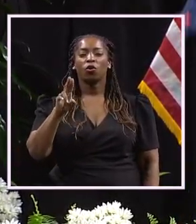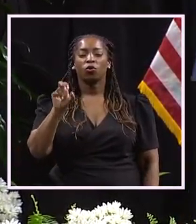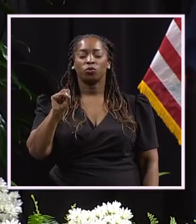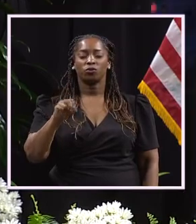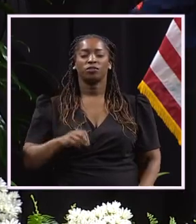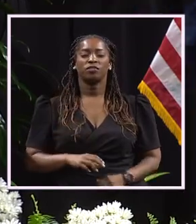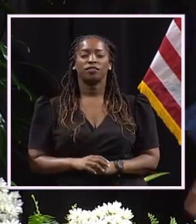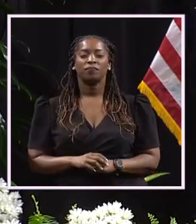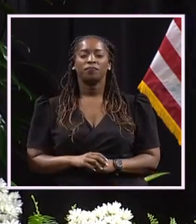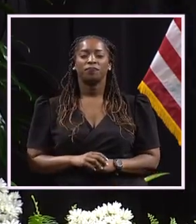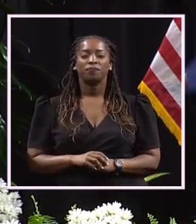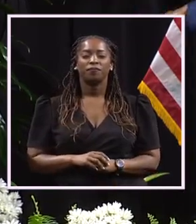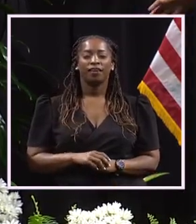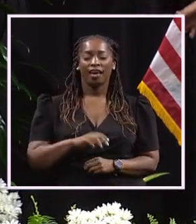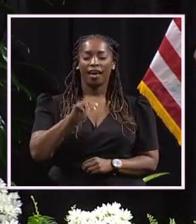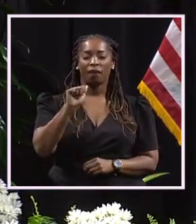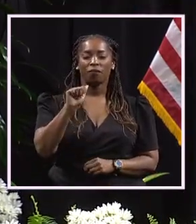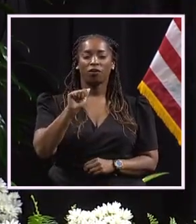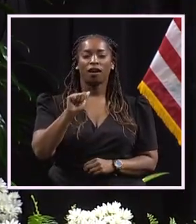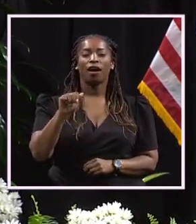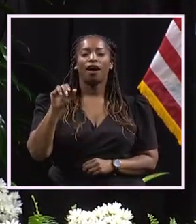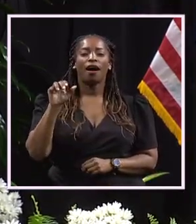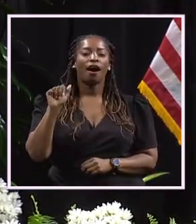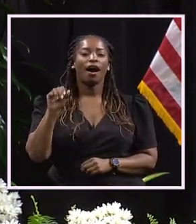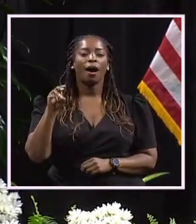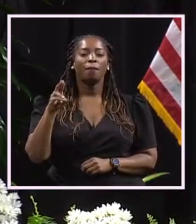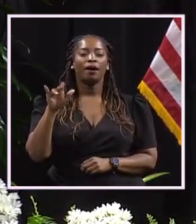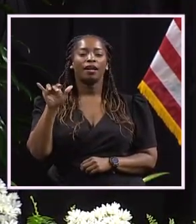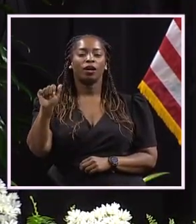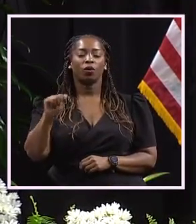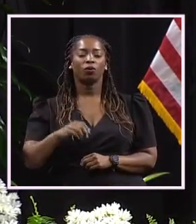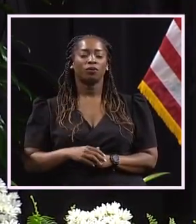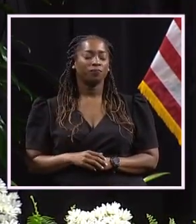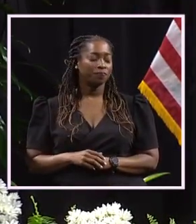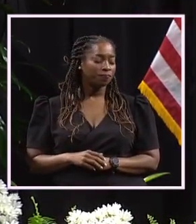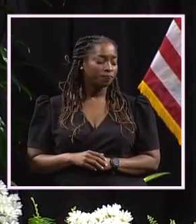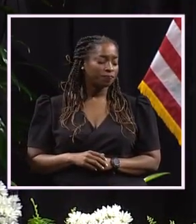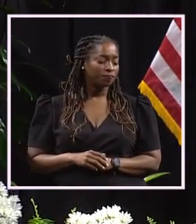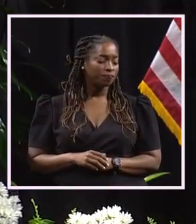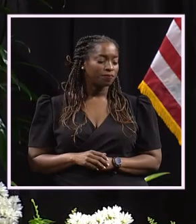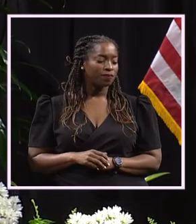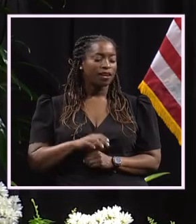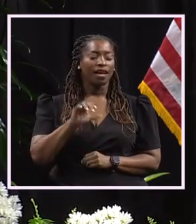C. Camarillo. Ashby Damon Mapes.